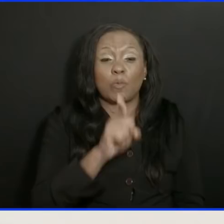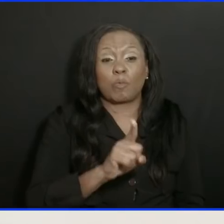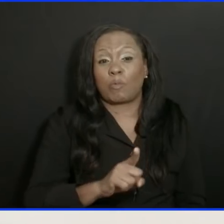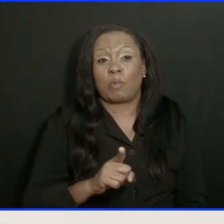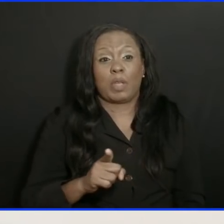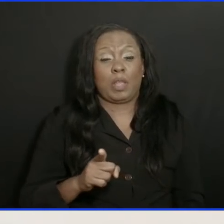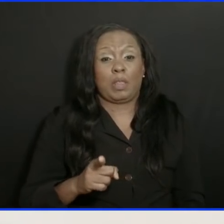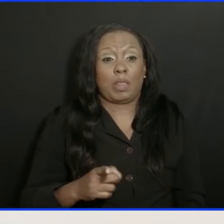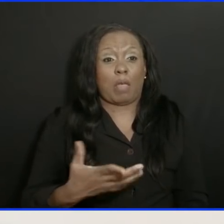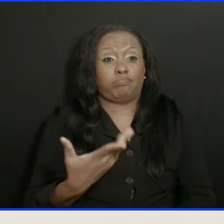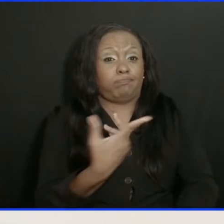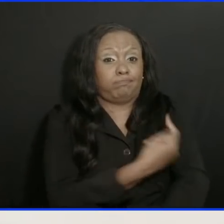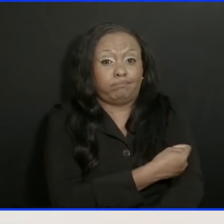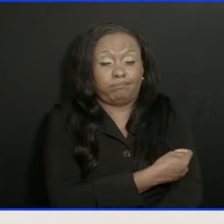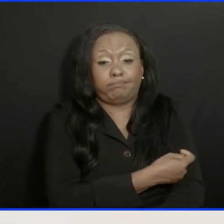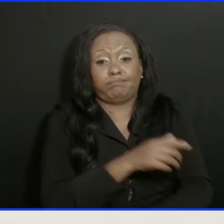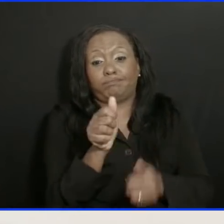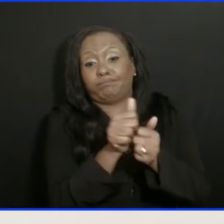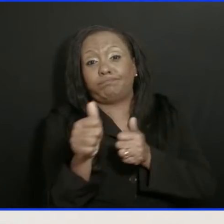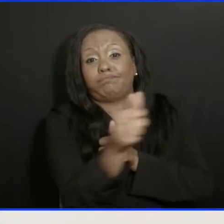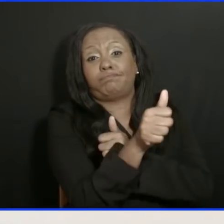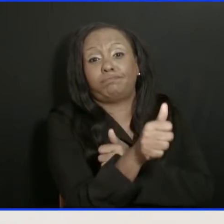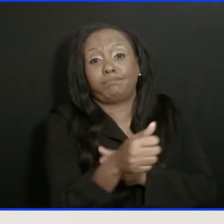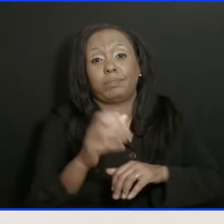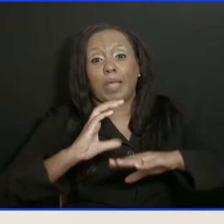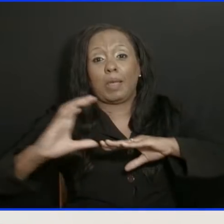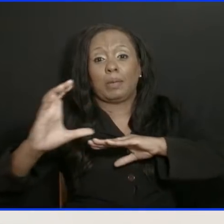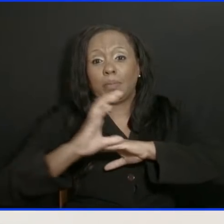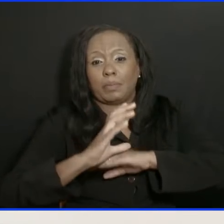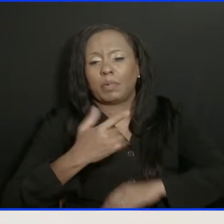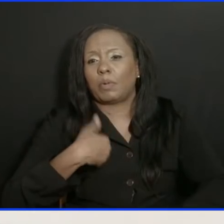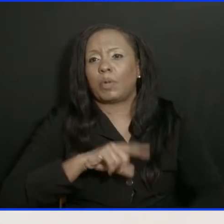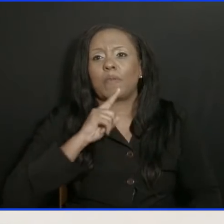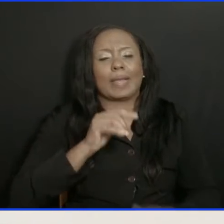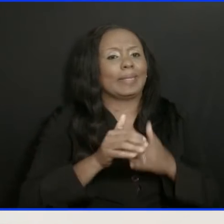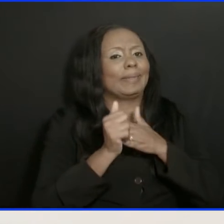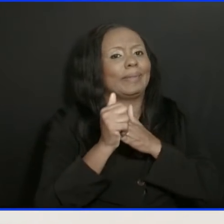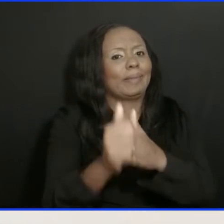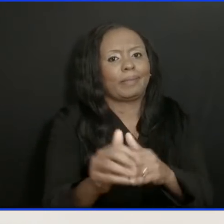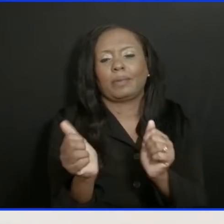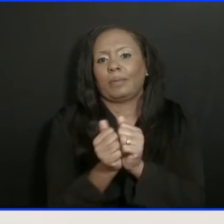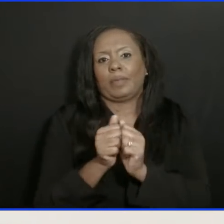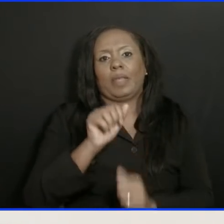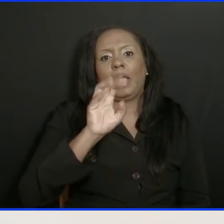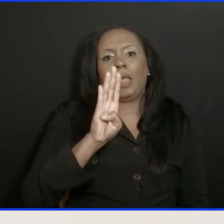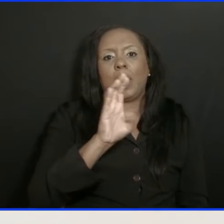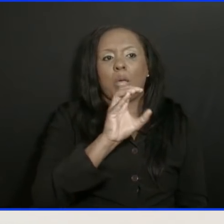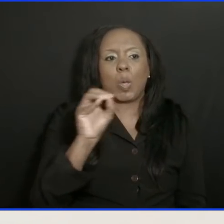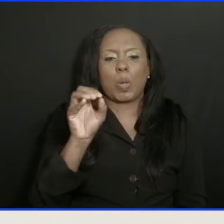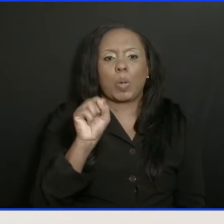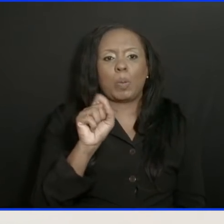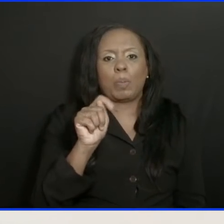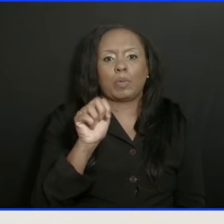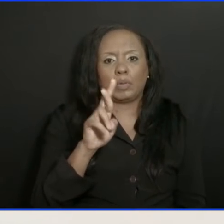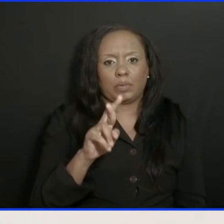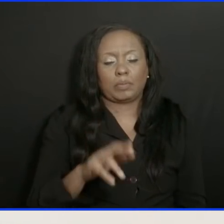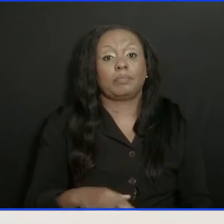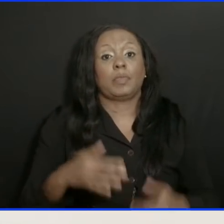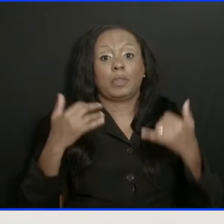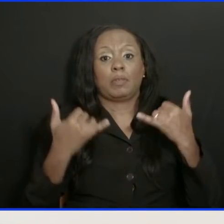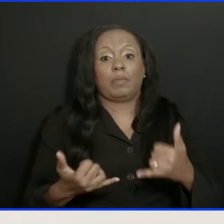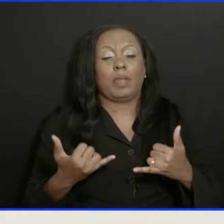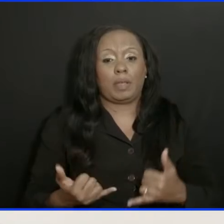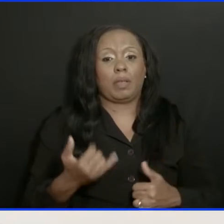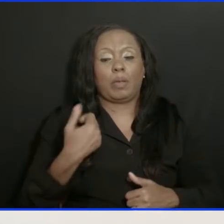to vaccinations, and we were way in front of the Caribbean with respect to booster shots. We are under 50%